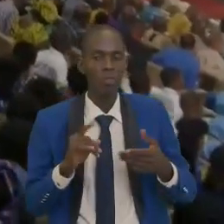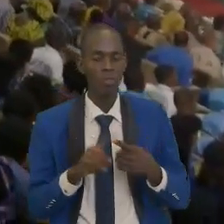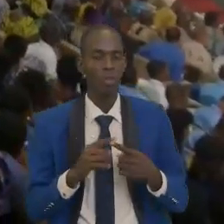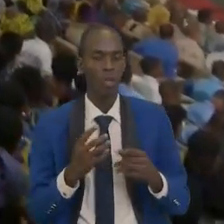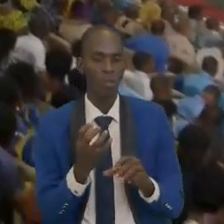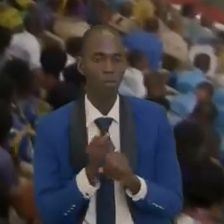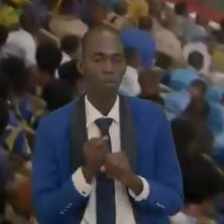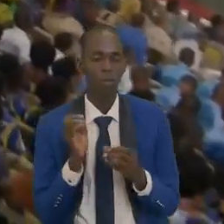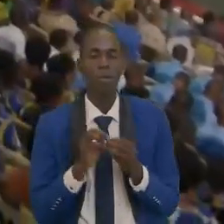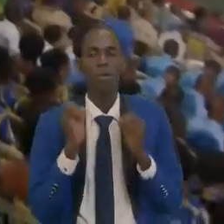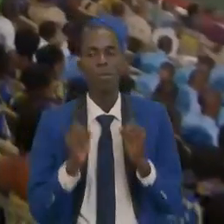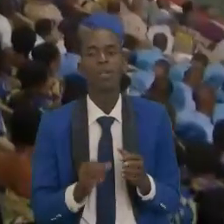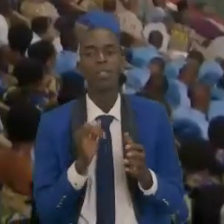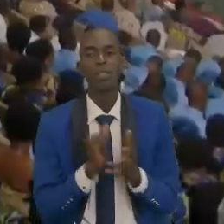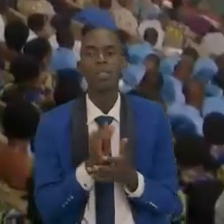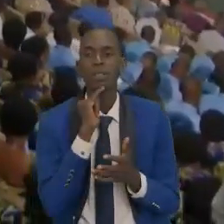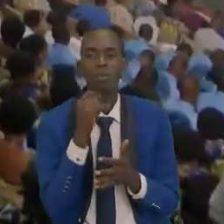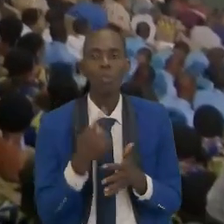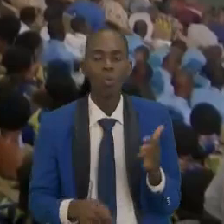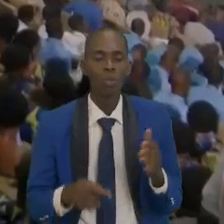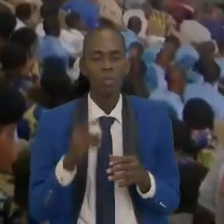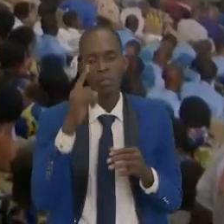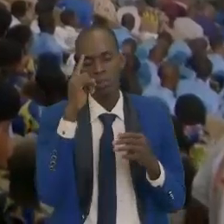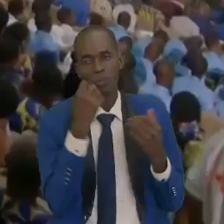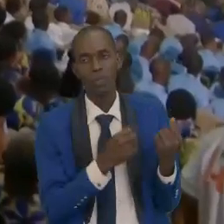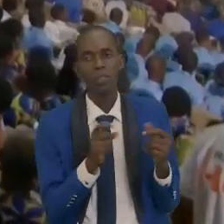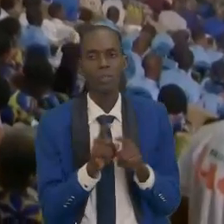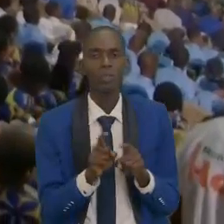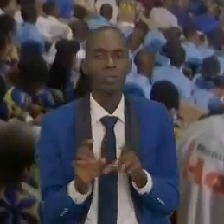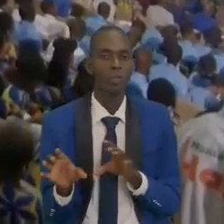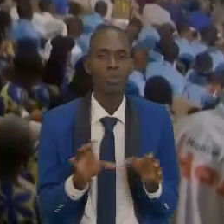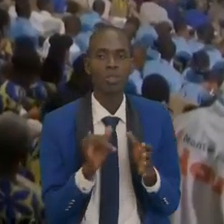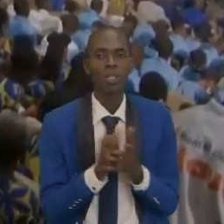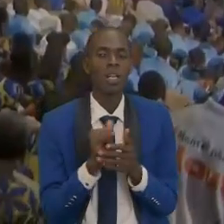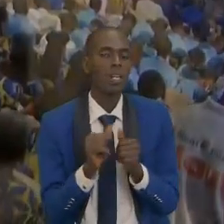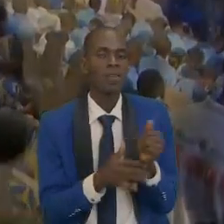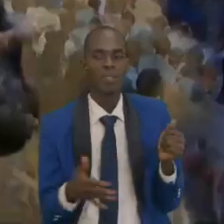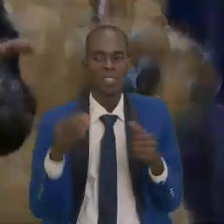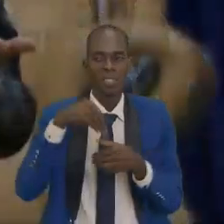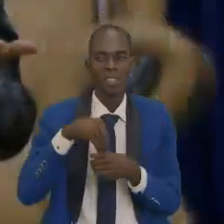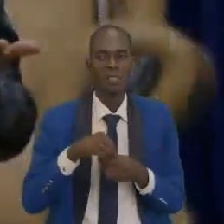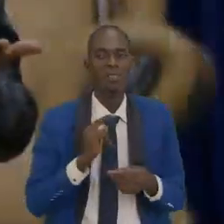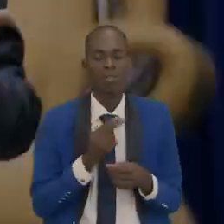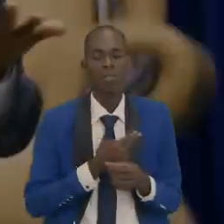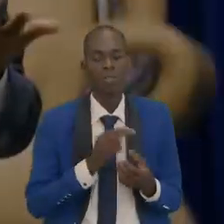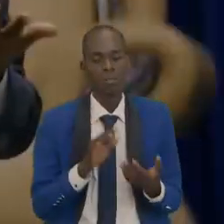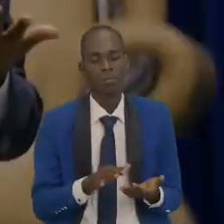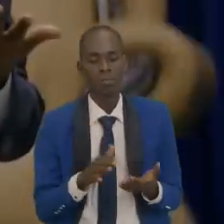that's that's what faith does that everything inside us dead